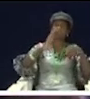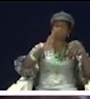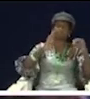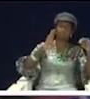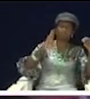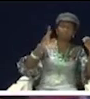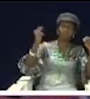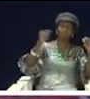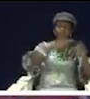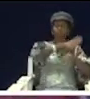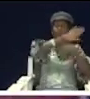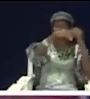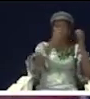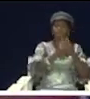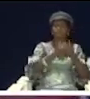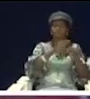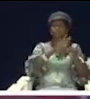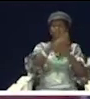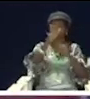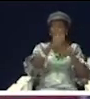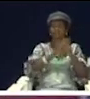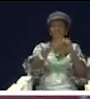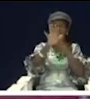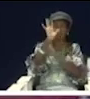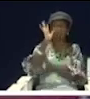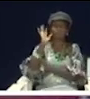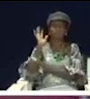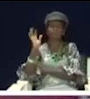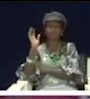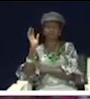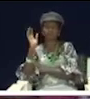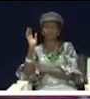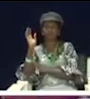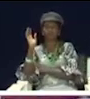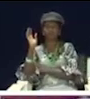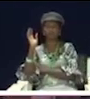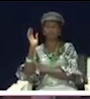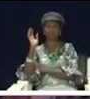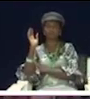the all-sufficient God.